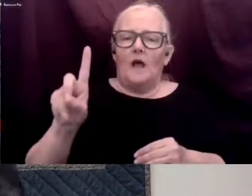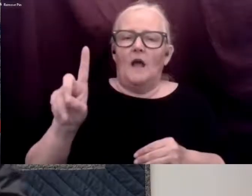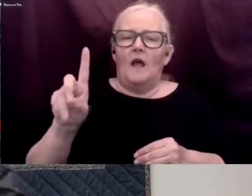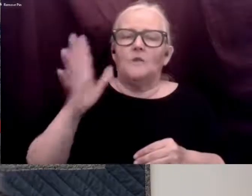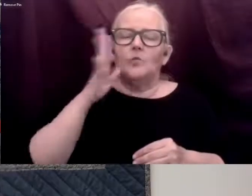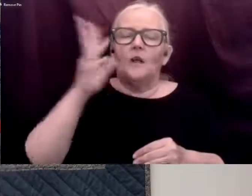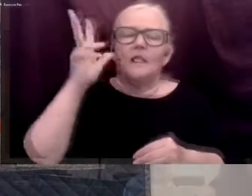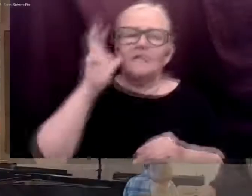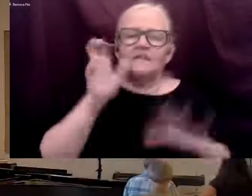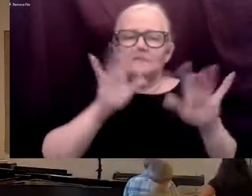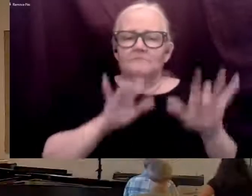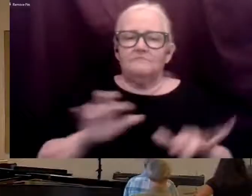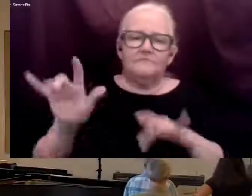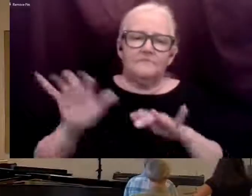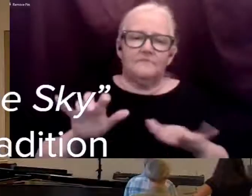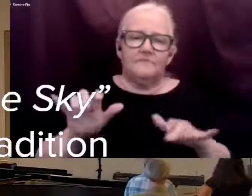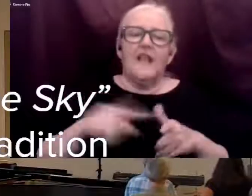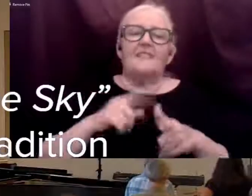verses.